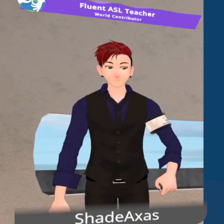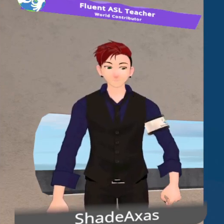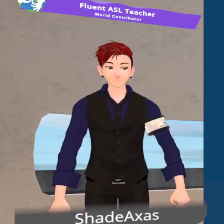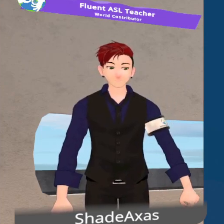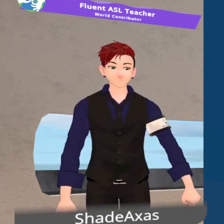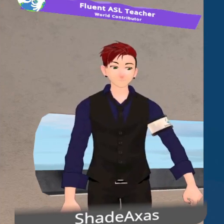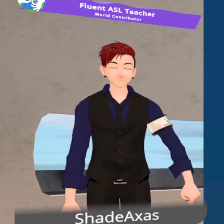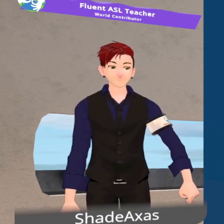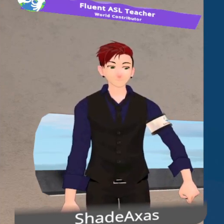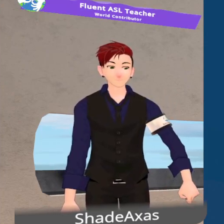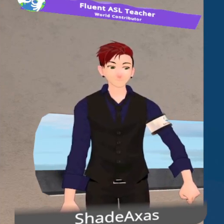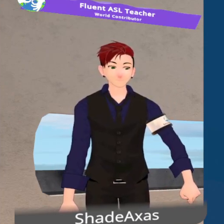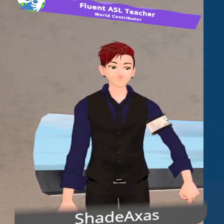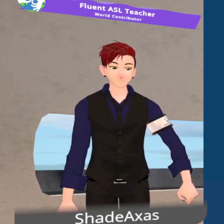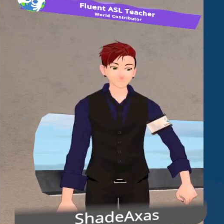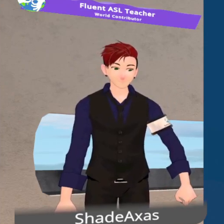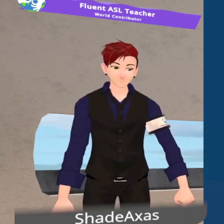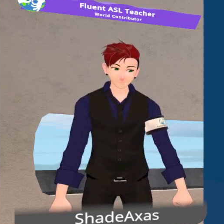Aria.